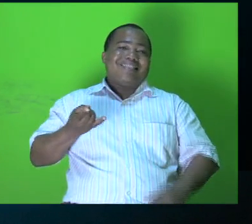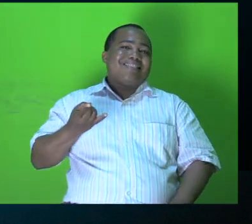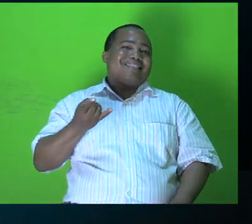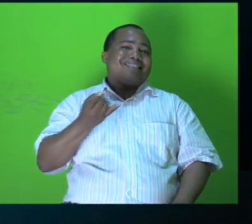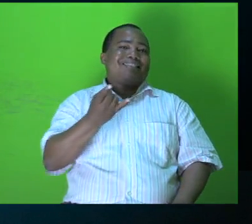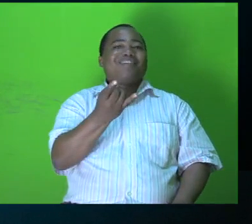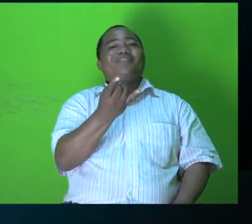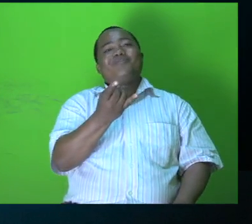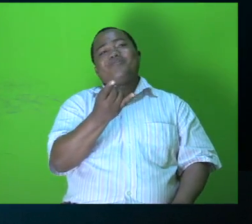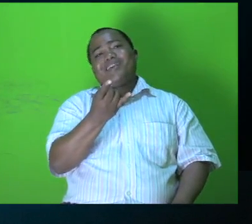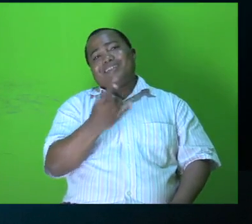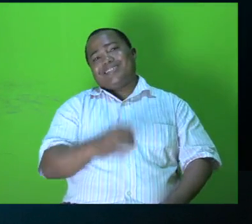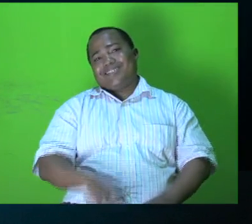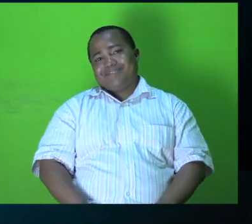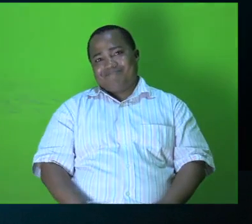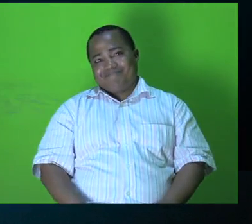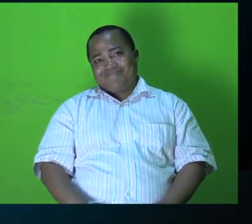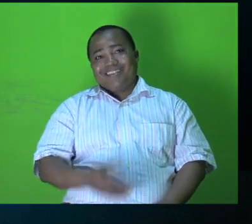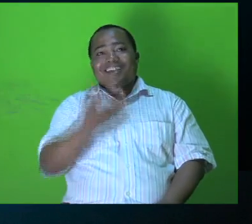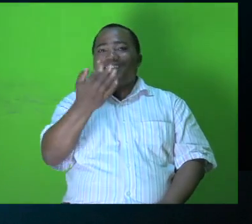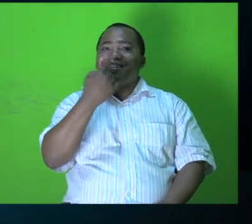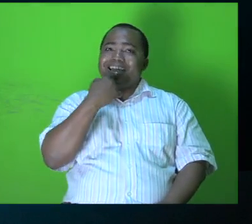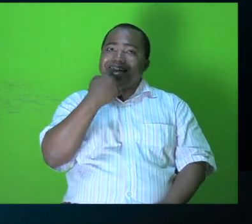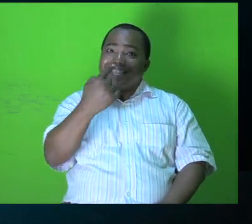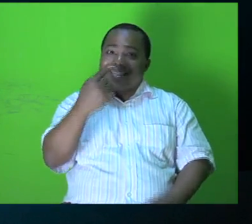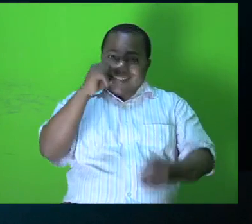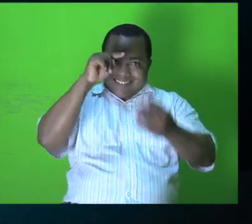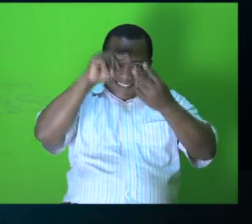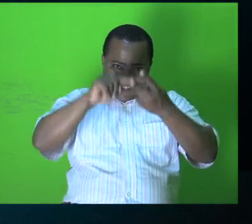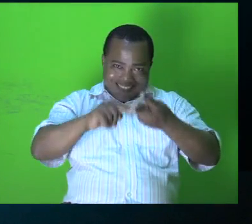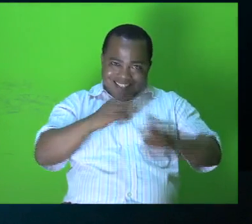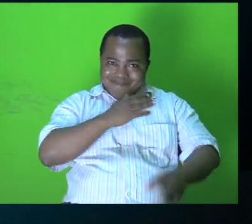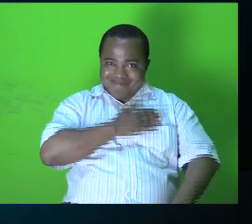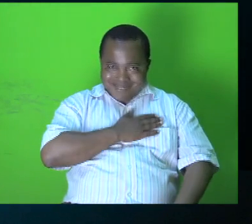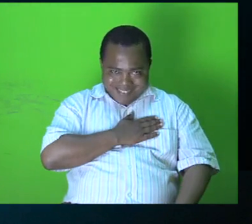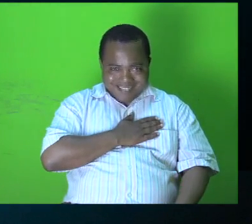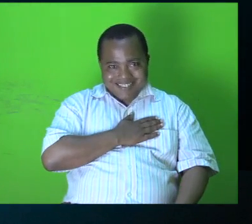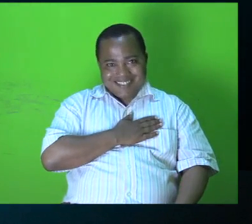sexually. Can we say again, please, my dears?